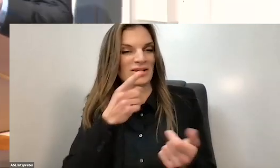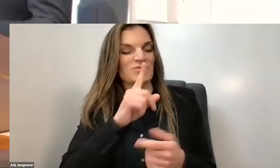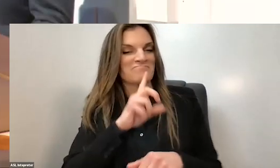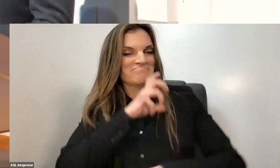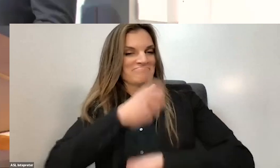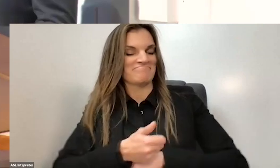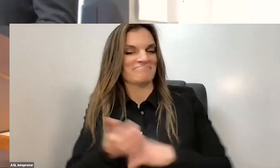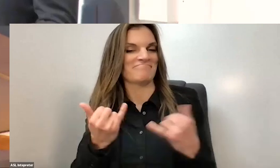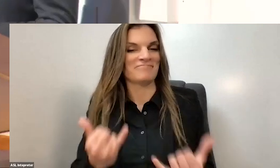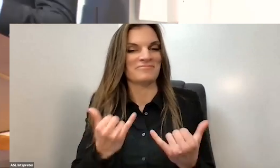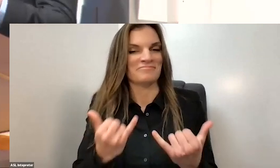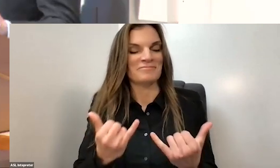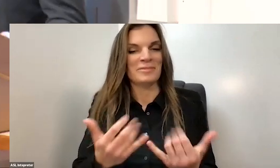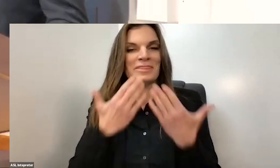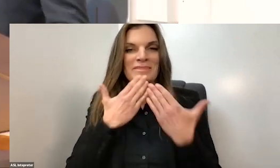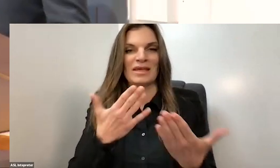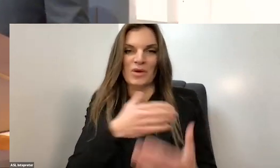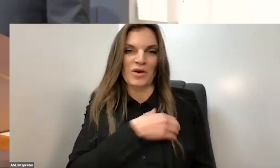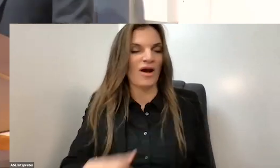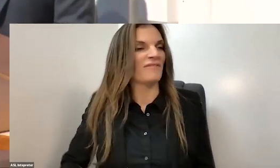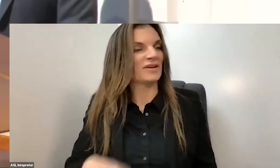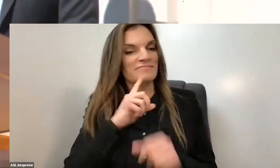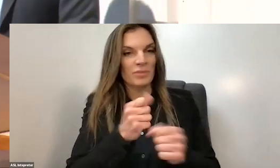with us, and Harvard welcomes you.